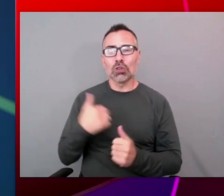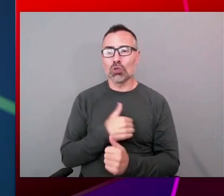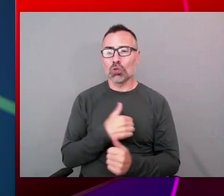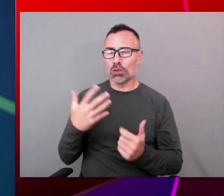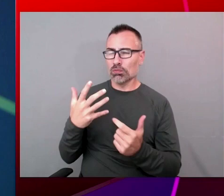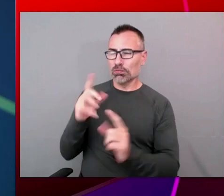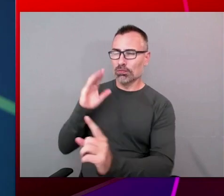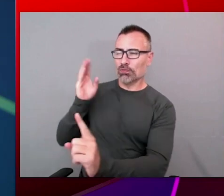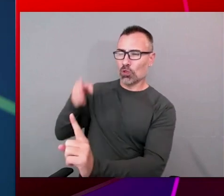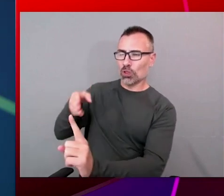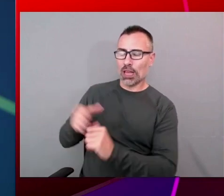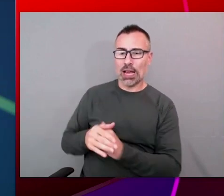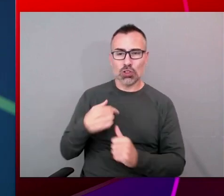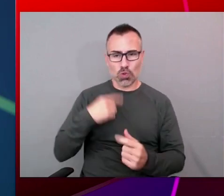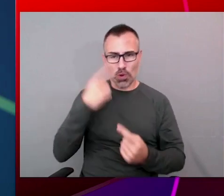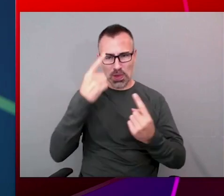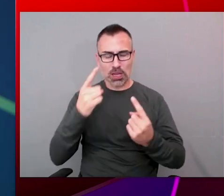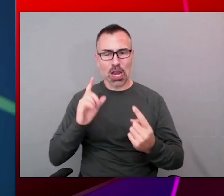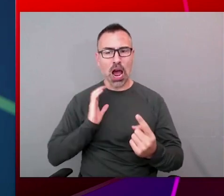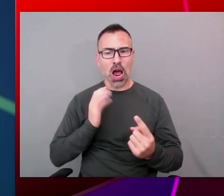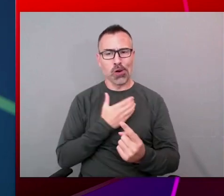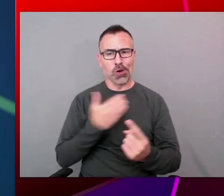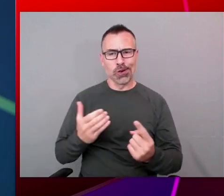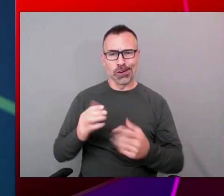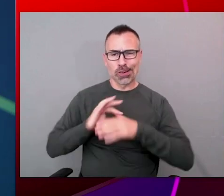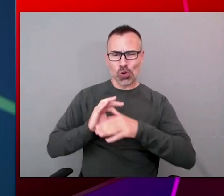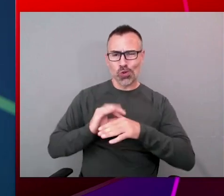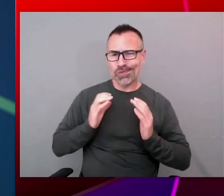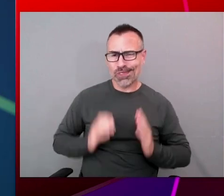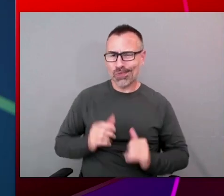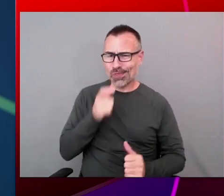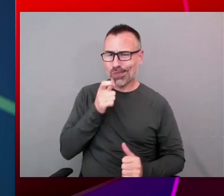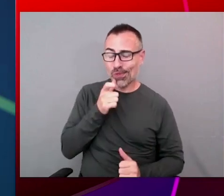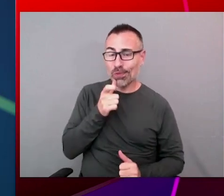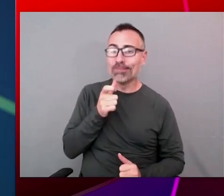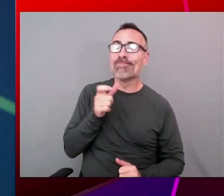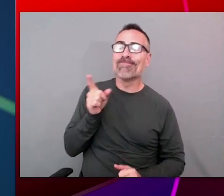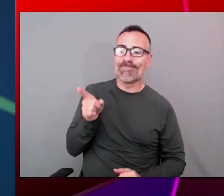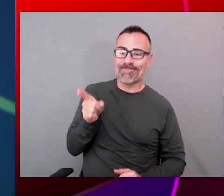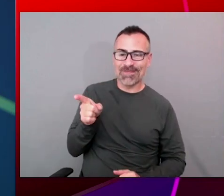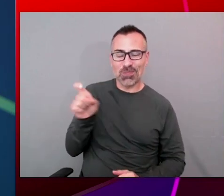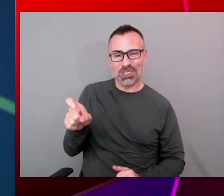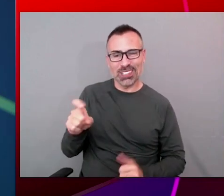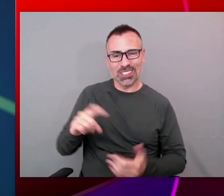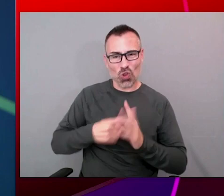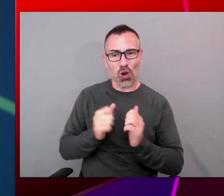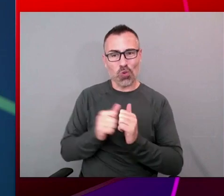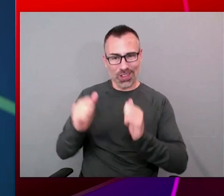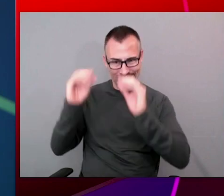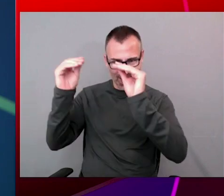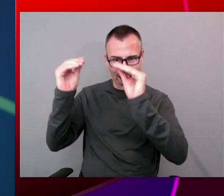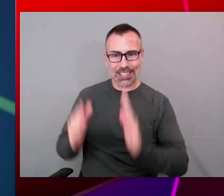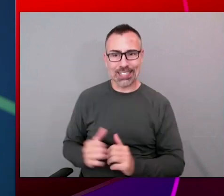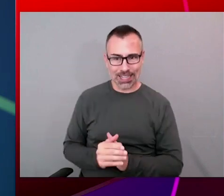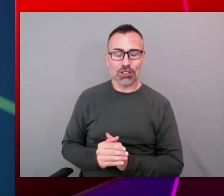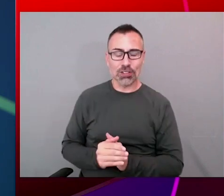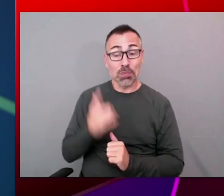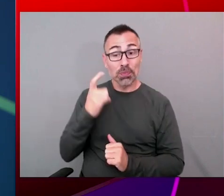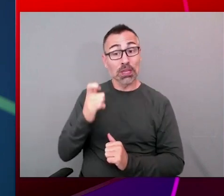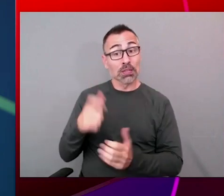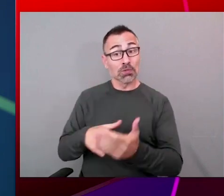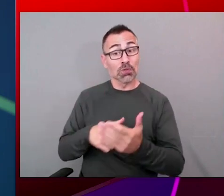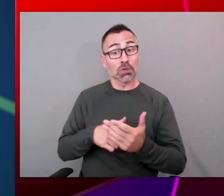trying to figure out who's our core customer, we figured out that we needed to start with the educators, because you need to have